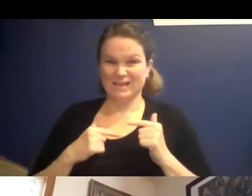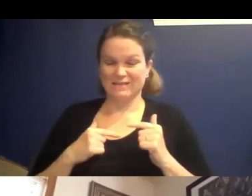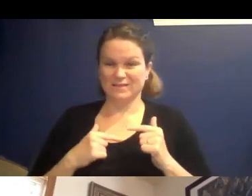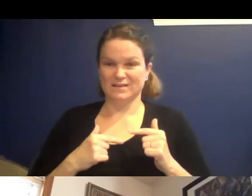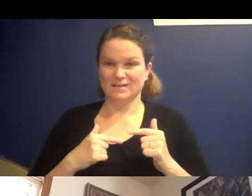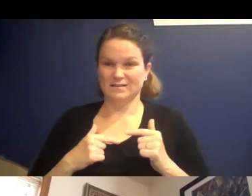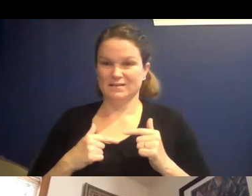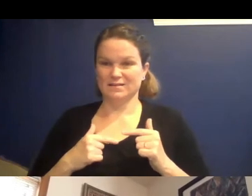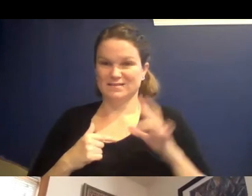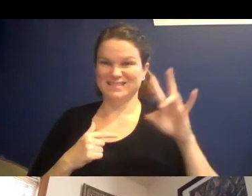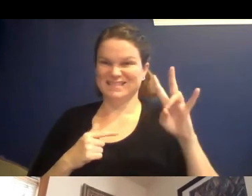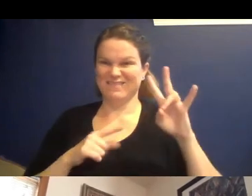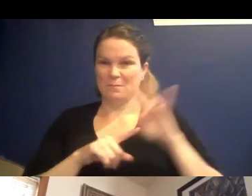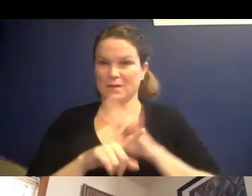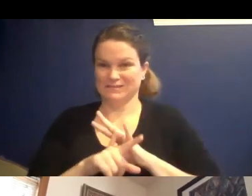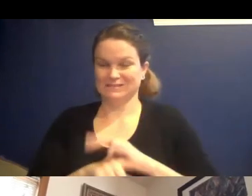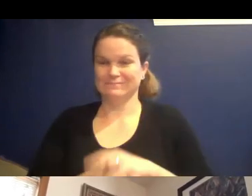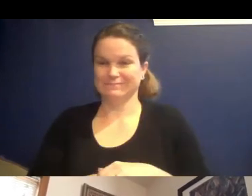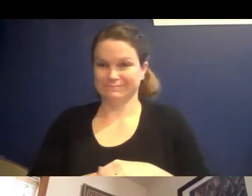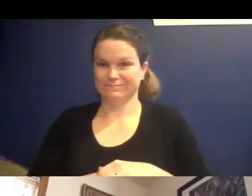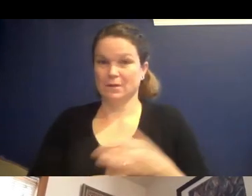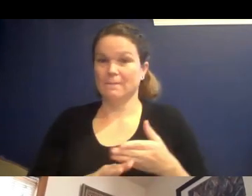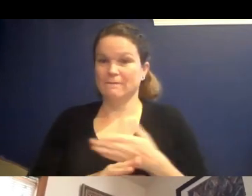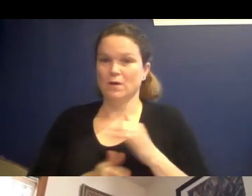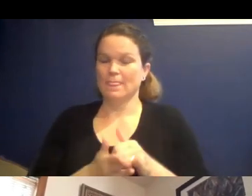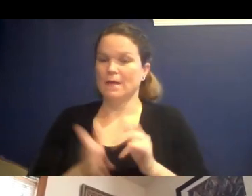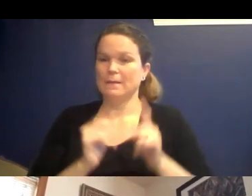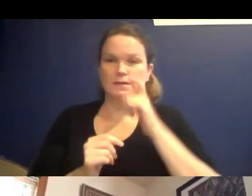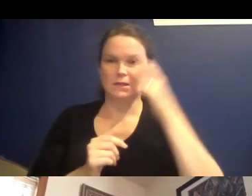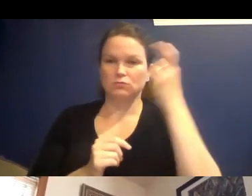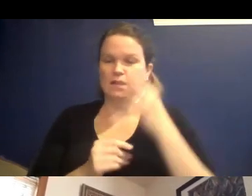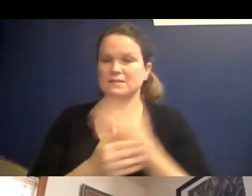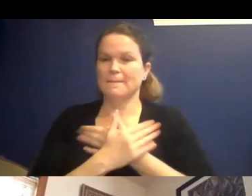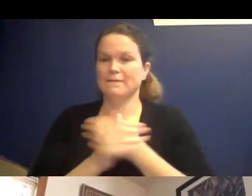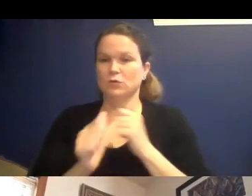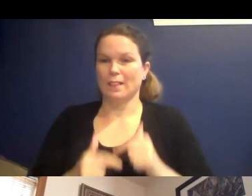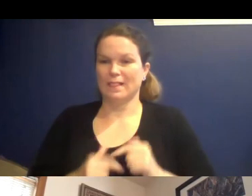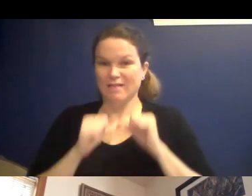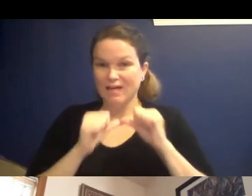to have lived 7 months. And before that, nobody knew that butterflies could live that long.